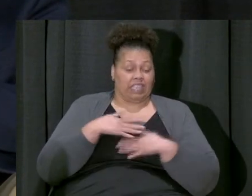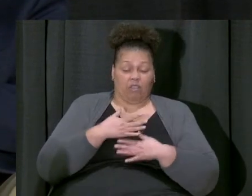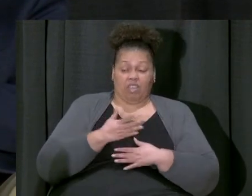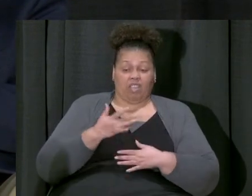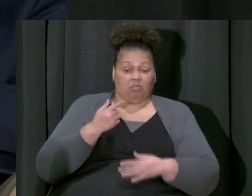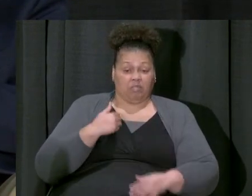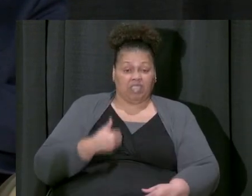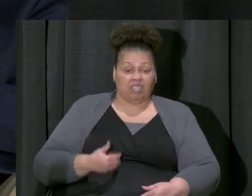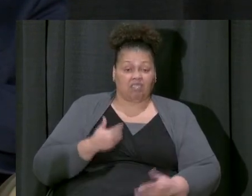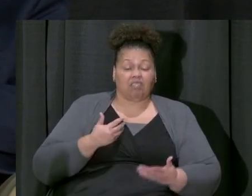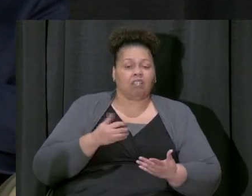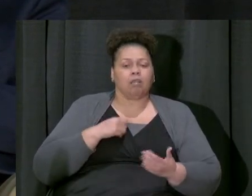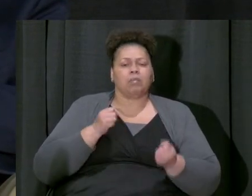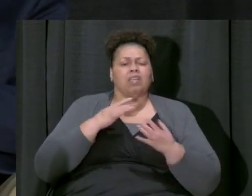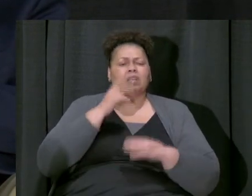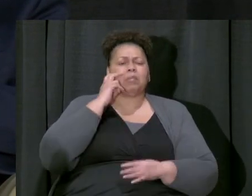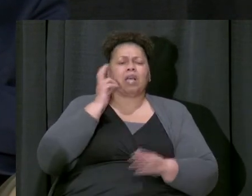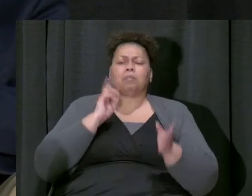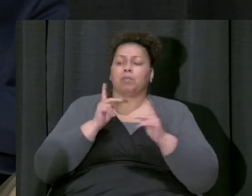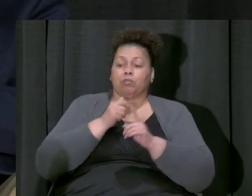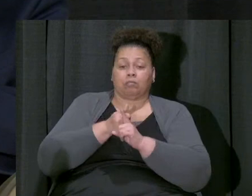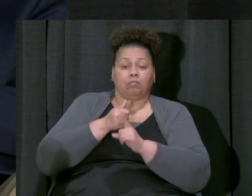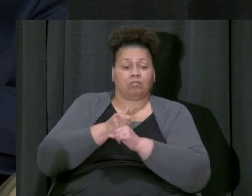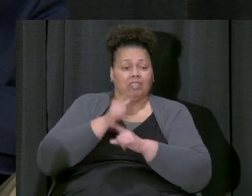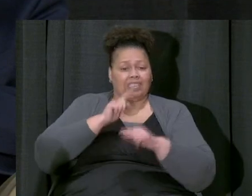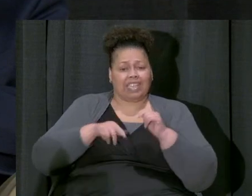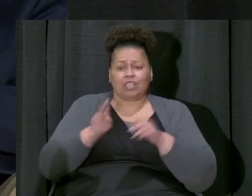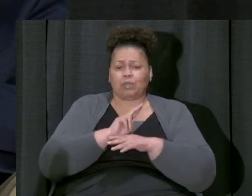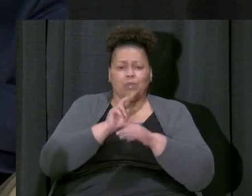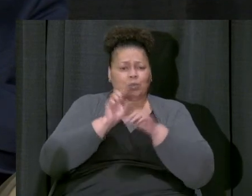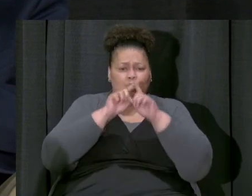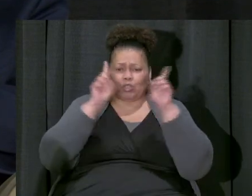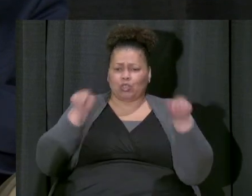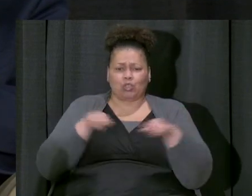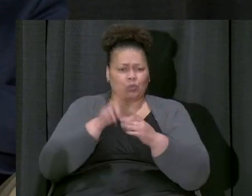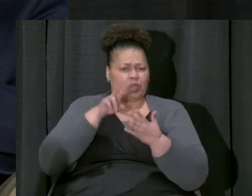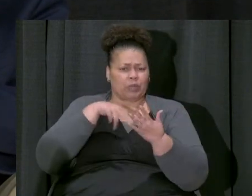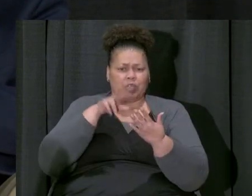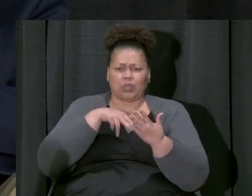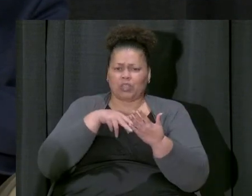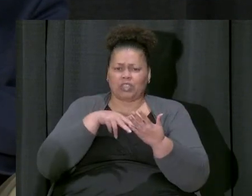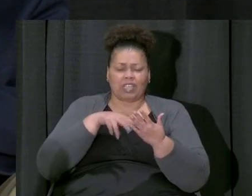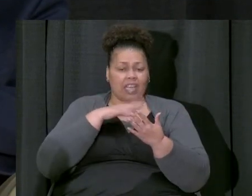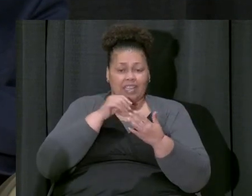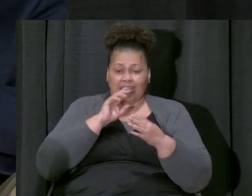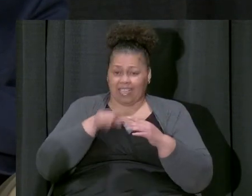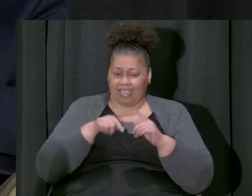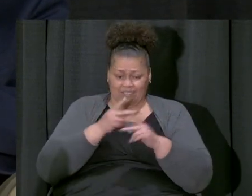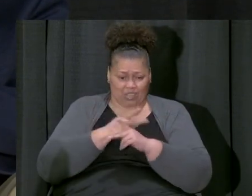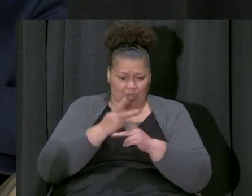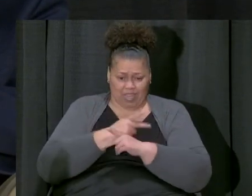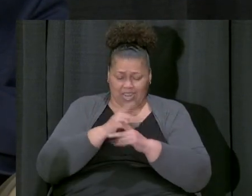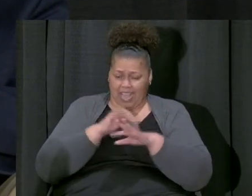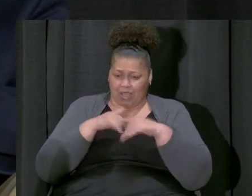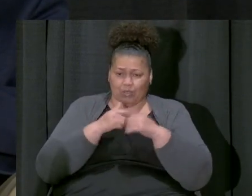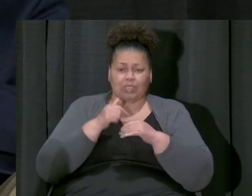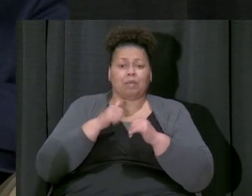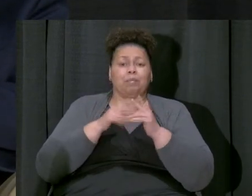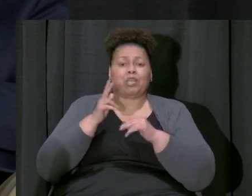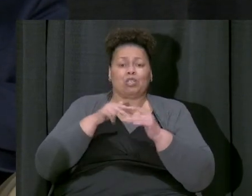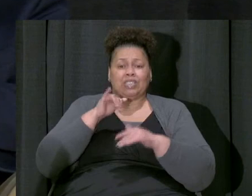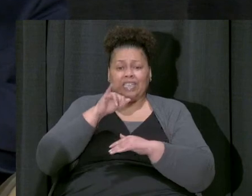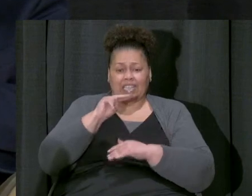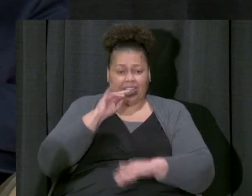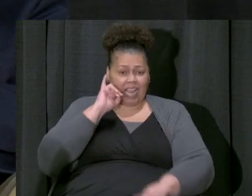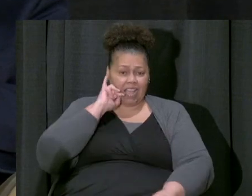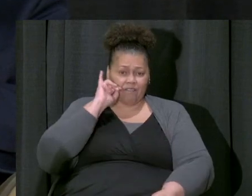is that there are a lot of blind people who can't use screen readers, and they can't figure out how to use the iPhone built-in mm-hmm. thing either.